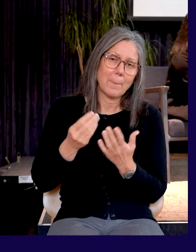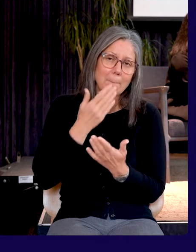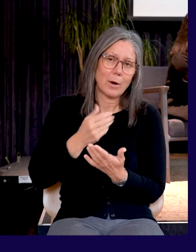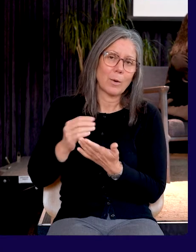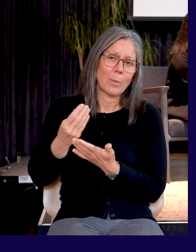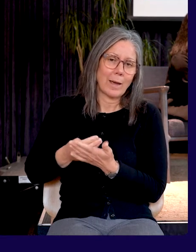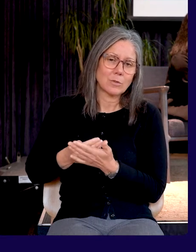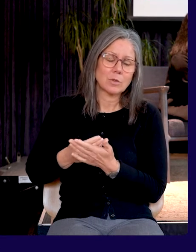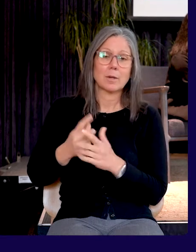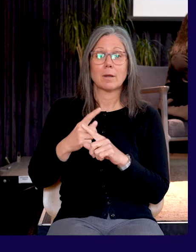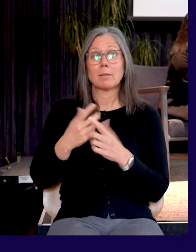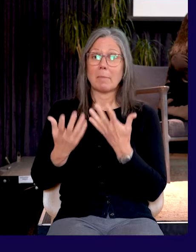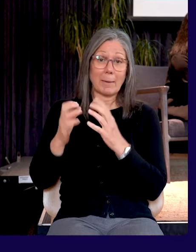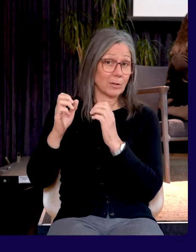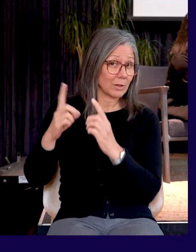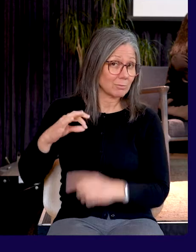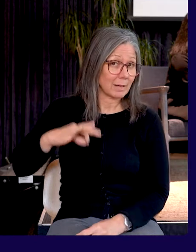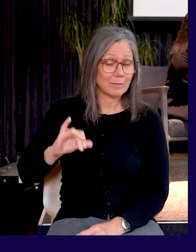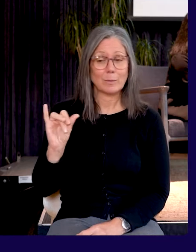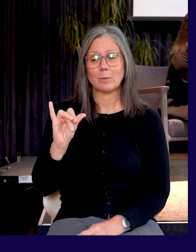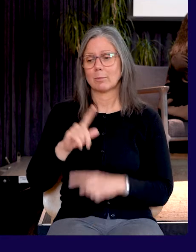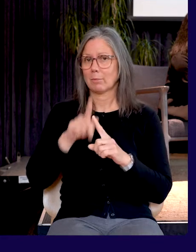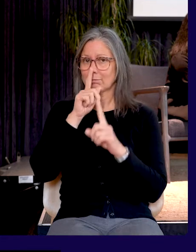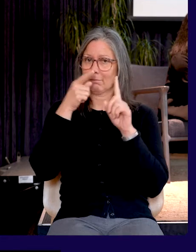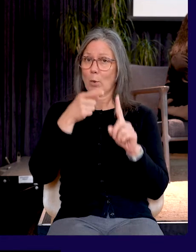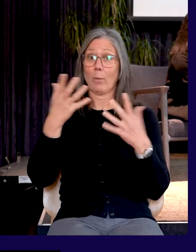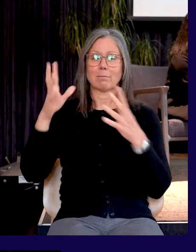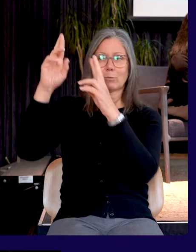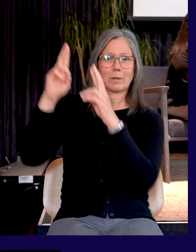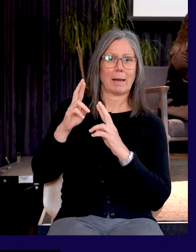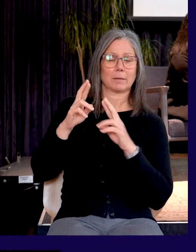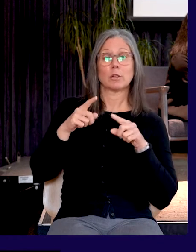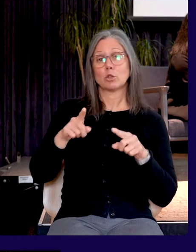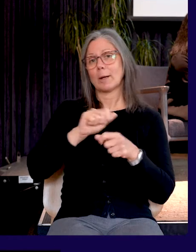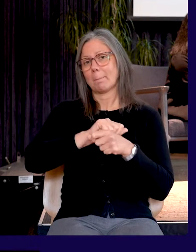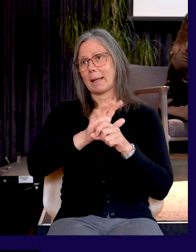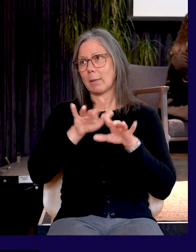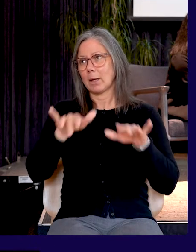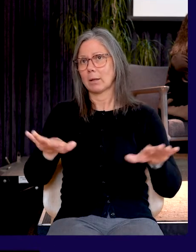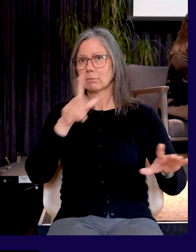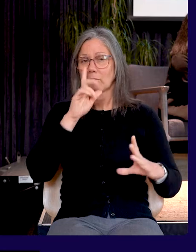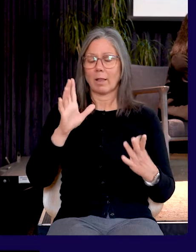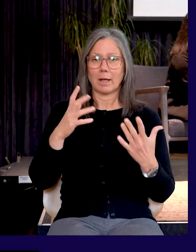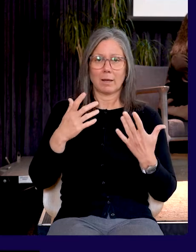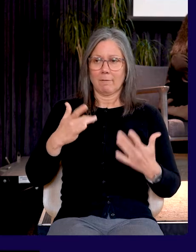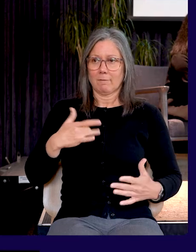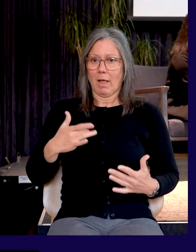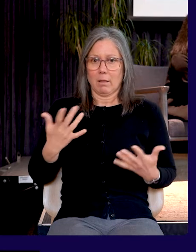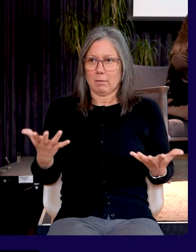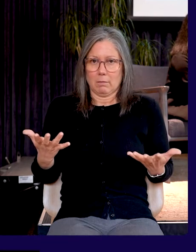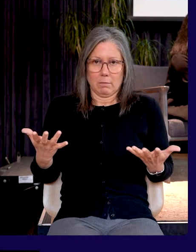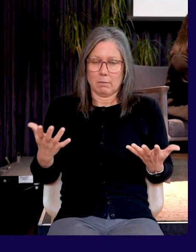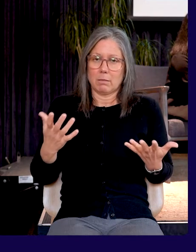less about, they even have some education benefits, but it really came down to respect that during the pandemic, they were frontline workers and did not feel like their